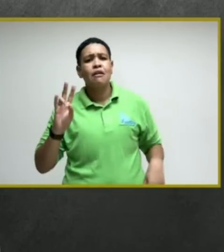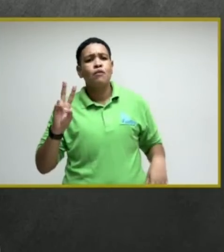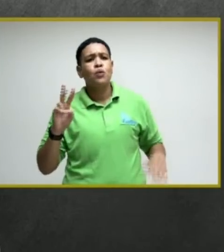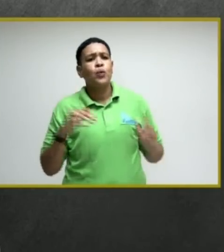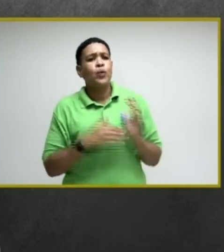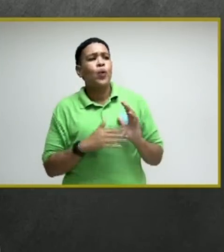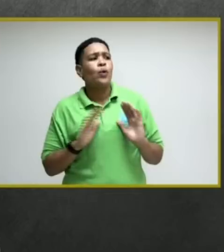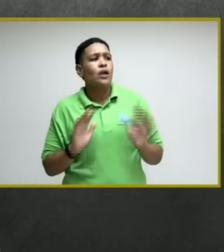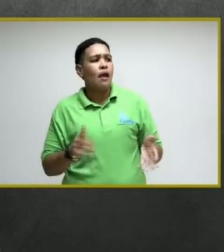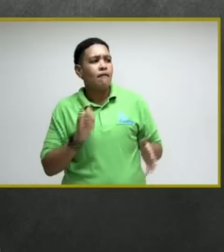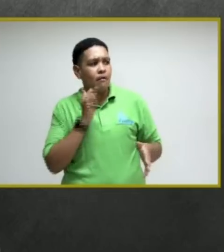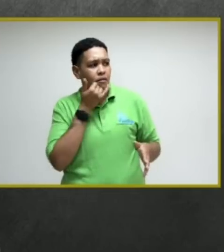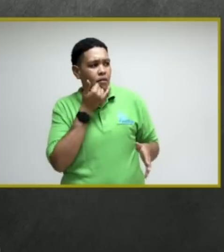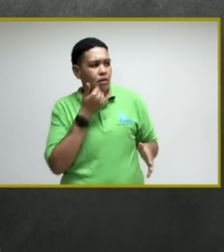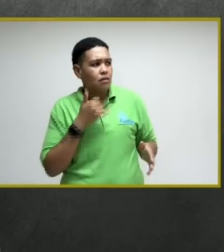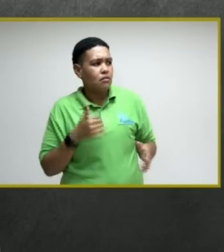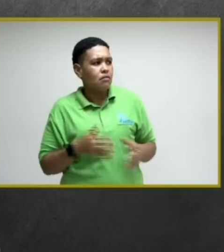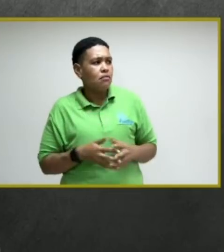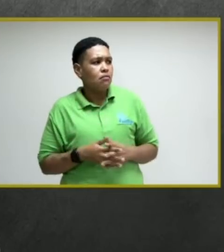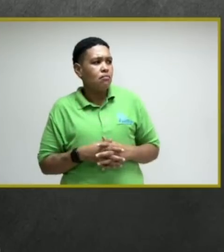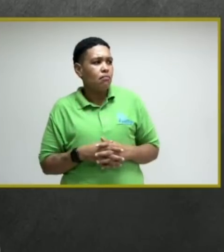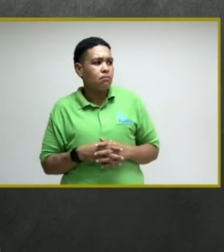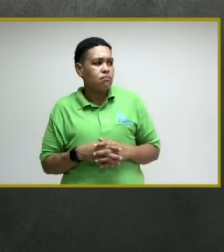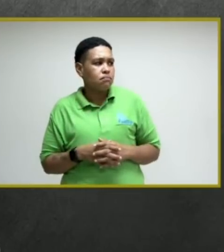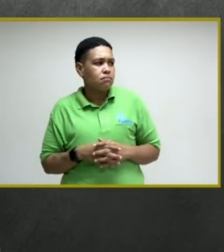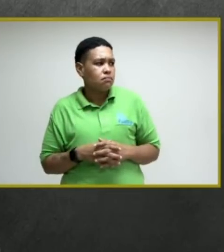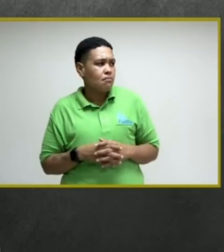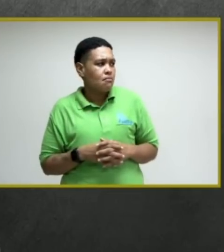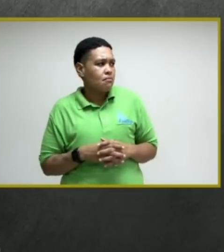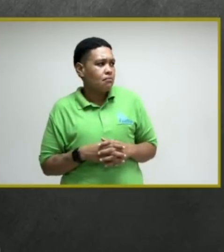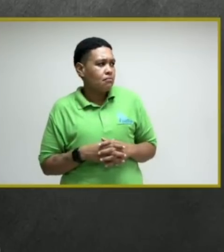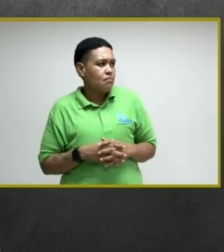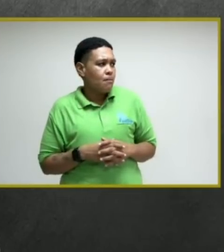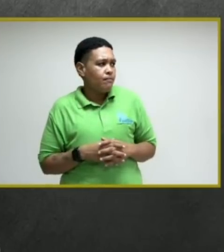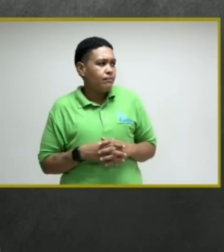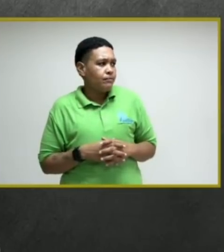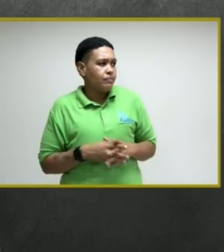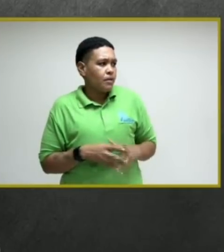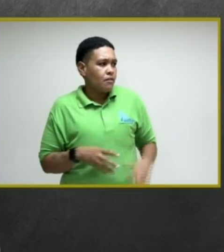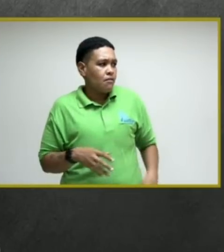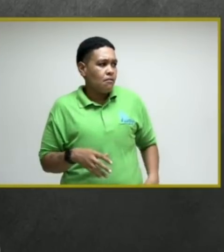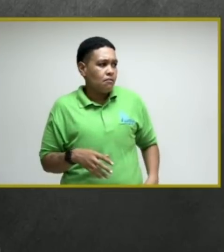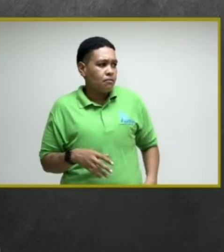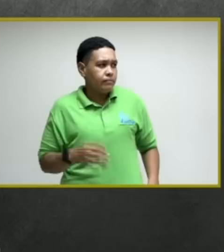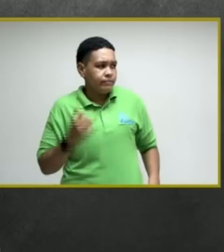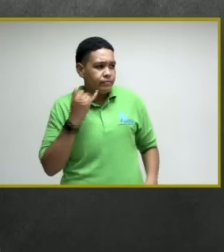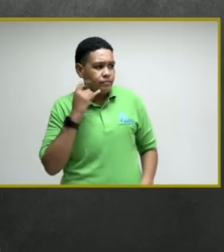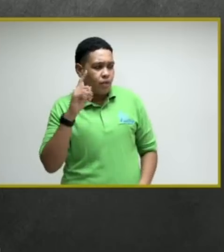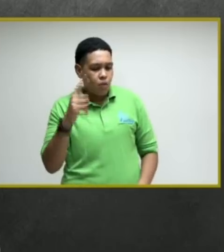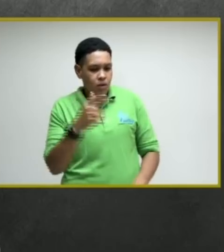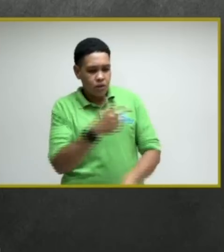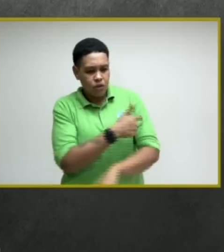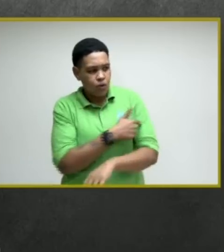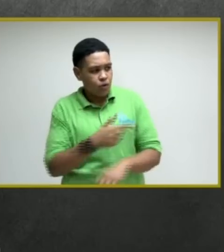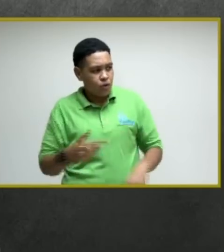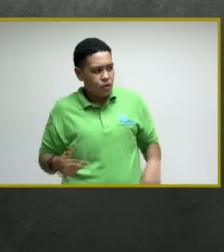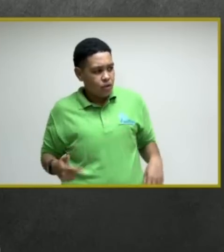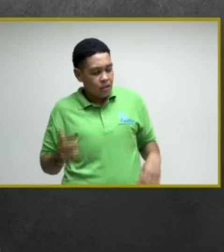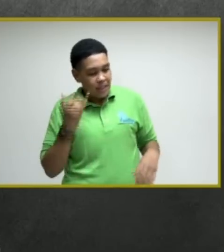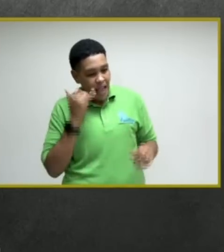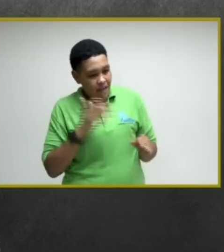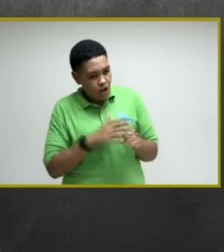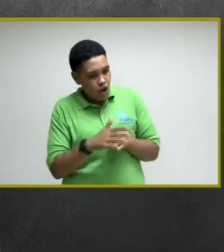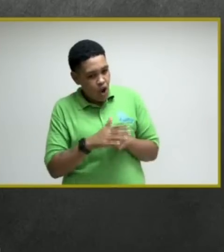that are left. If those are single doses, do you have enough to administer to